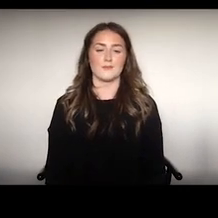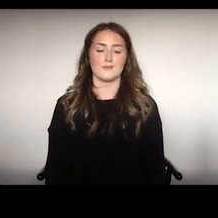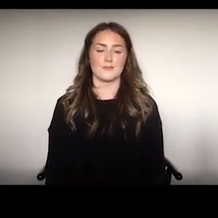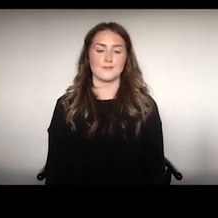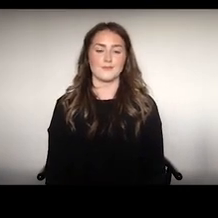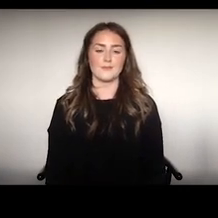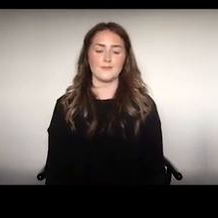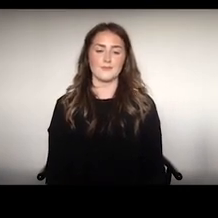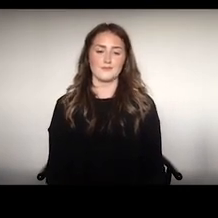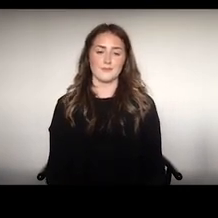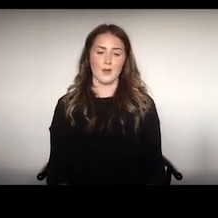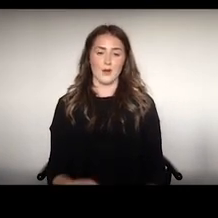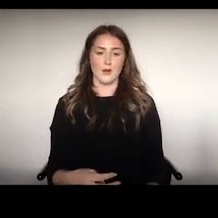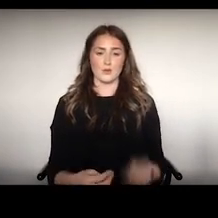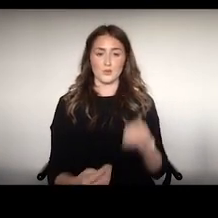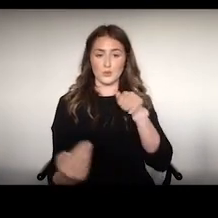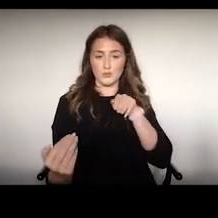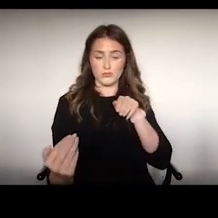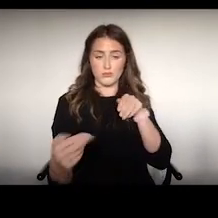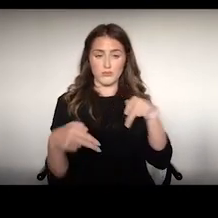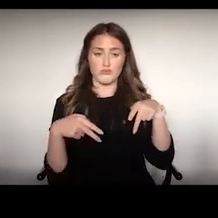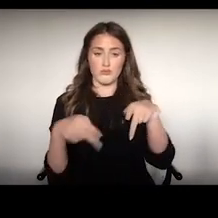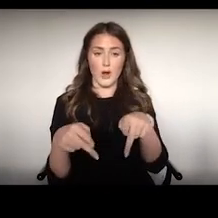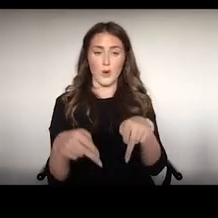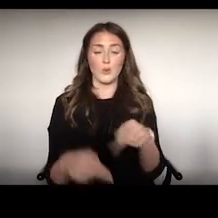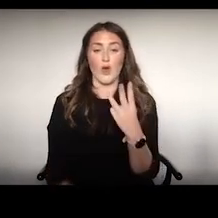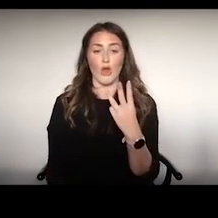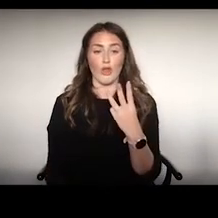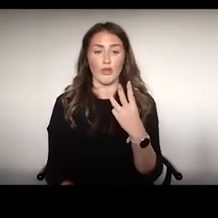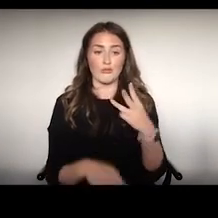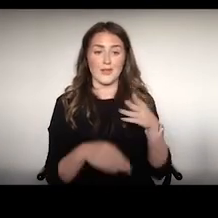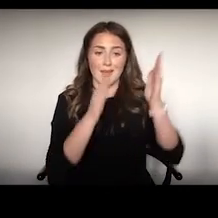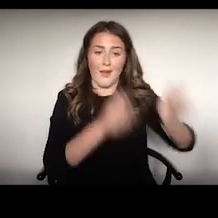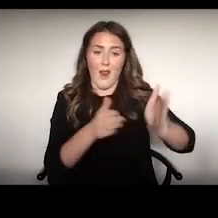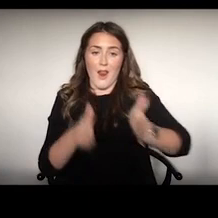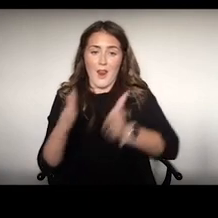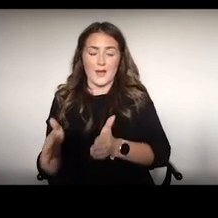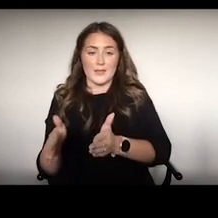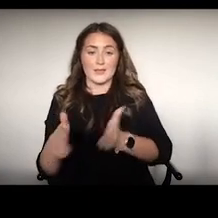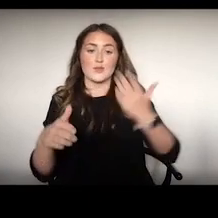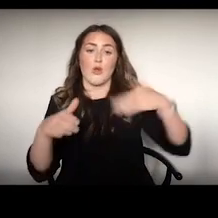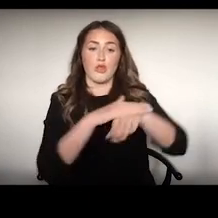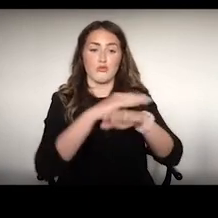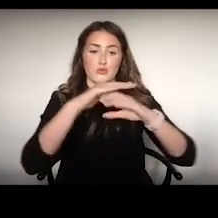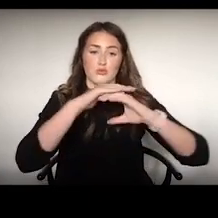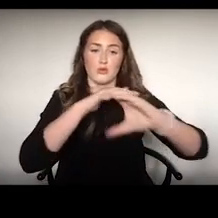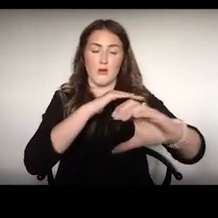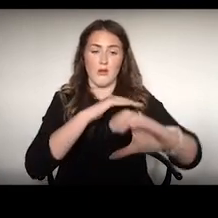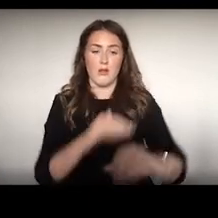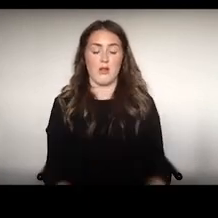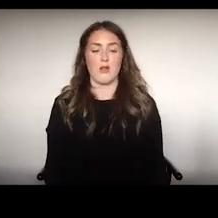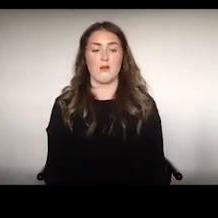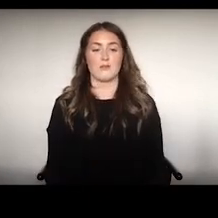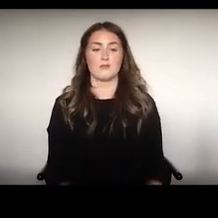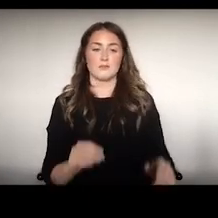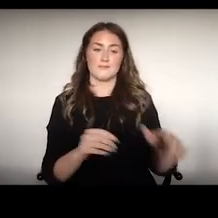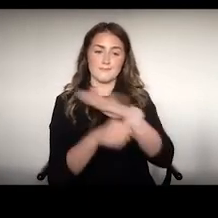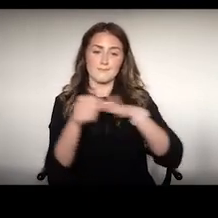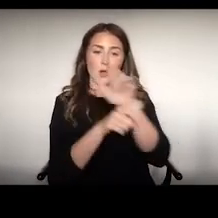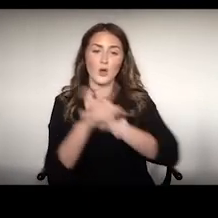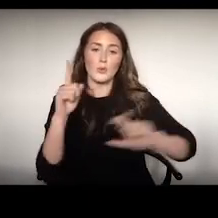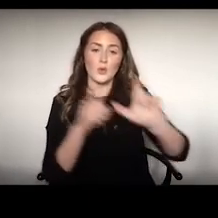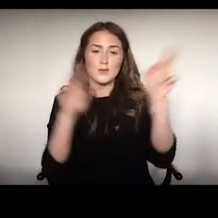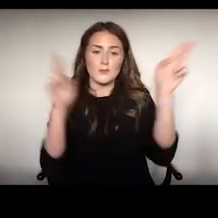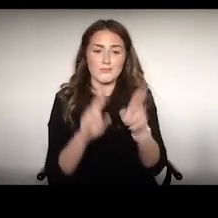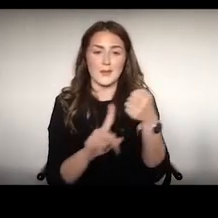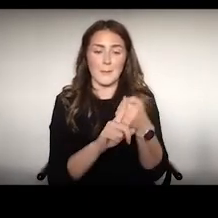made following your feedback. To improve your journey, we have provided 3 lanes along most of the route, including the tunnel. To